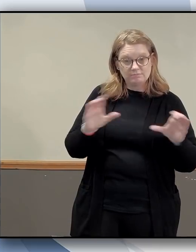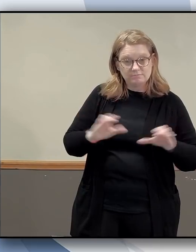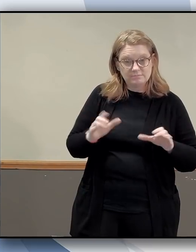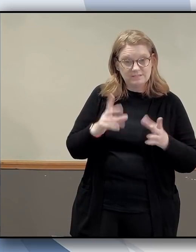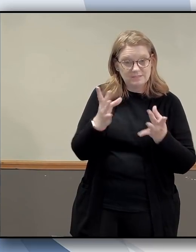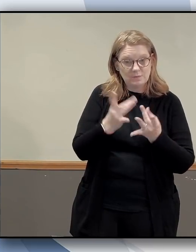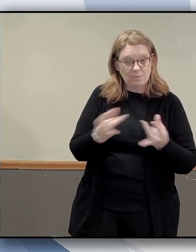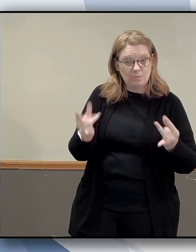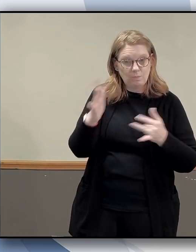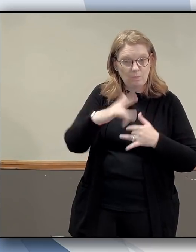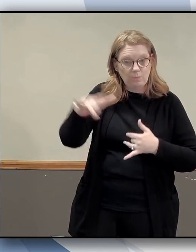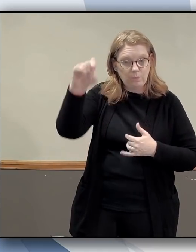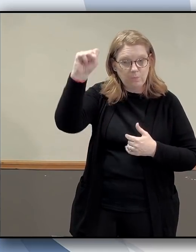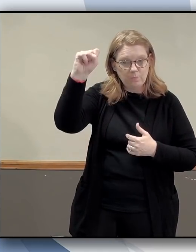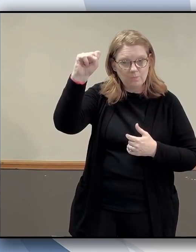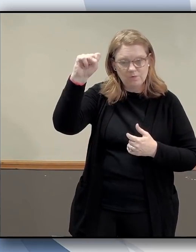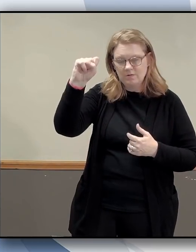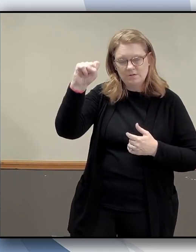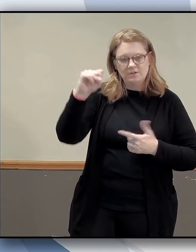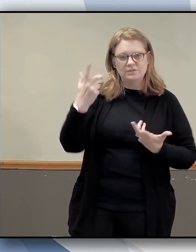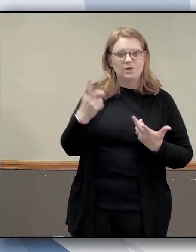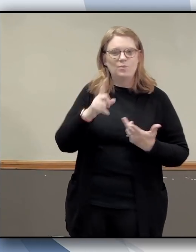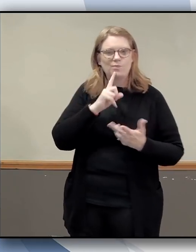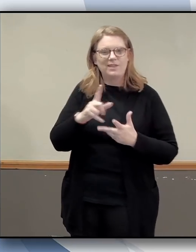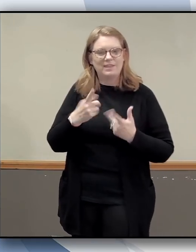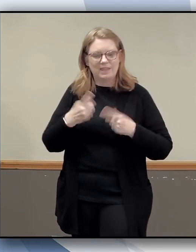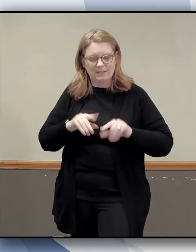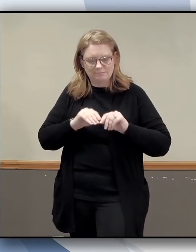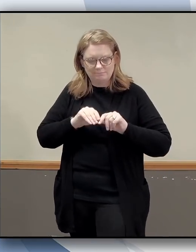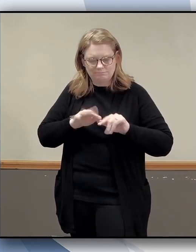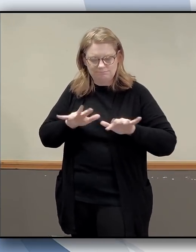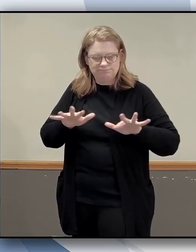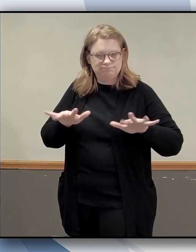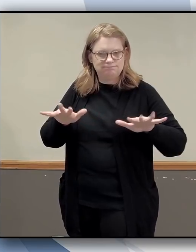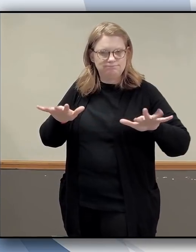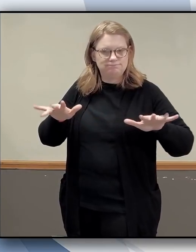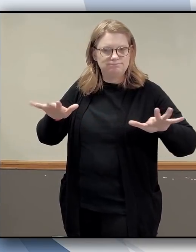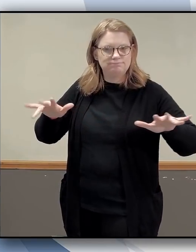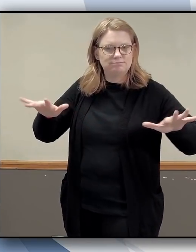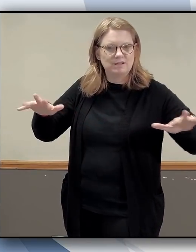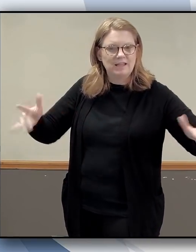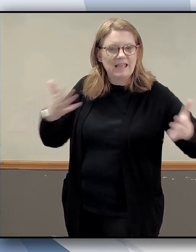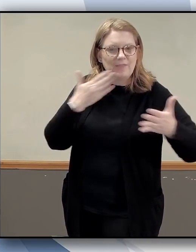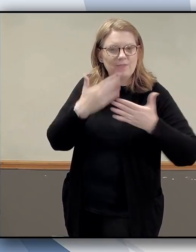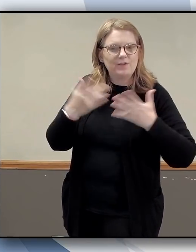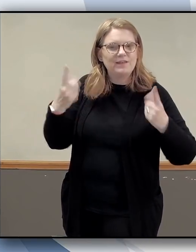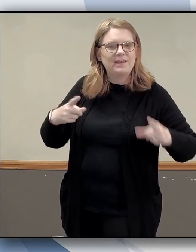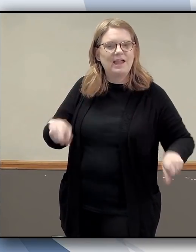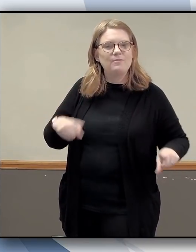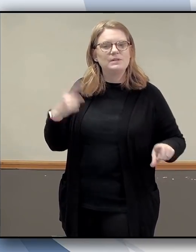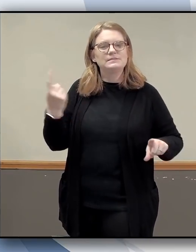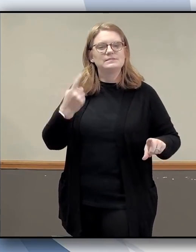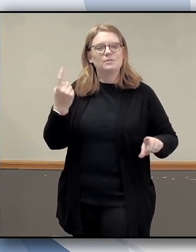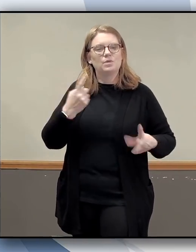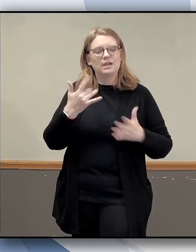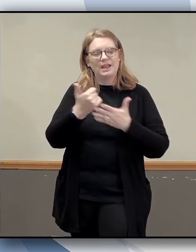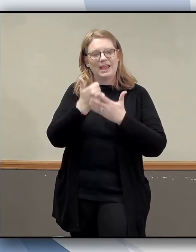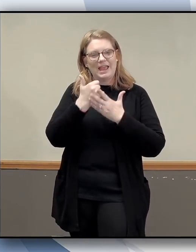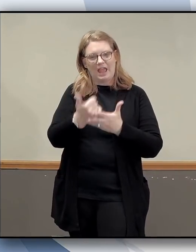and disappear. Its consequences saturate the universe, and the goodness that happens somewhere, anywhere, helps